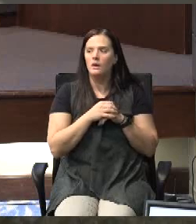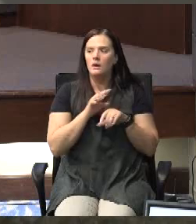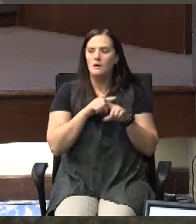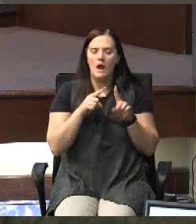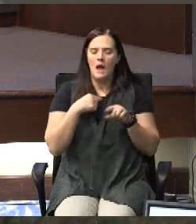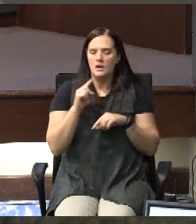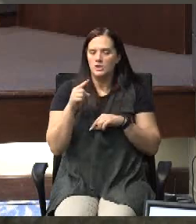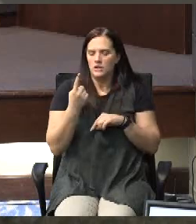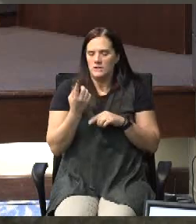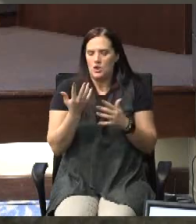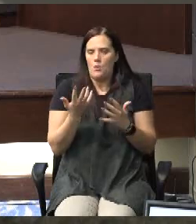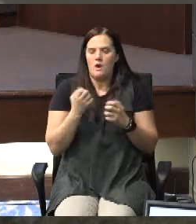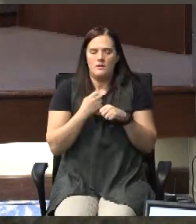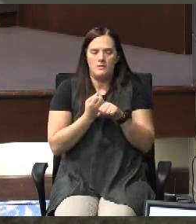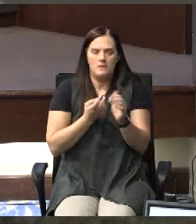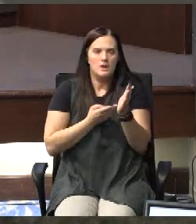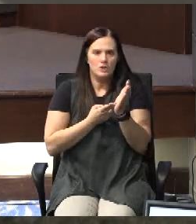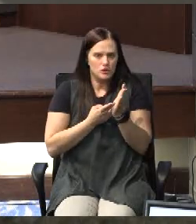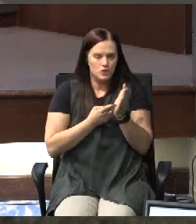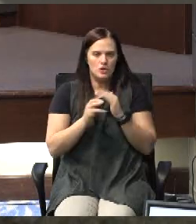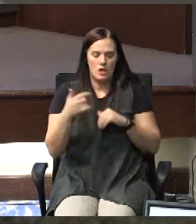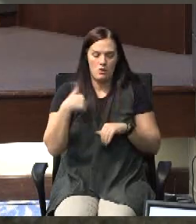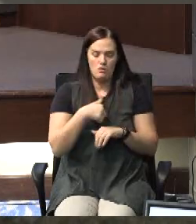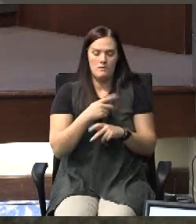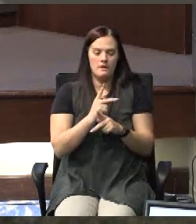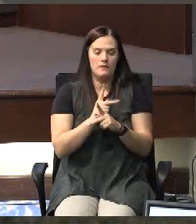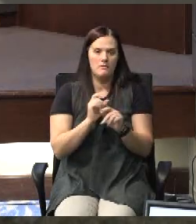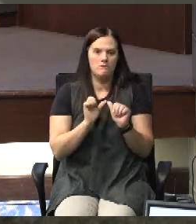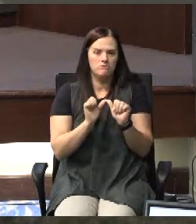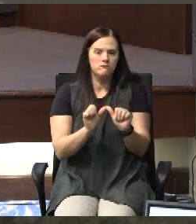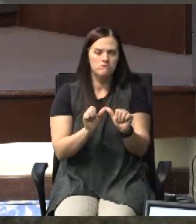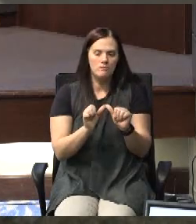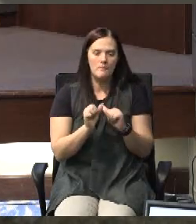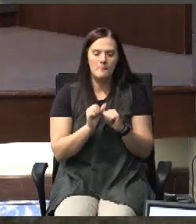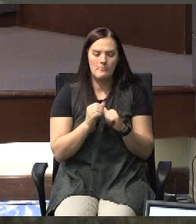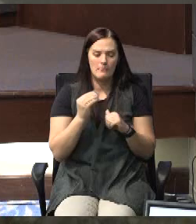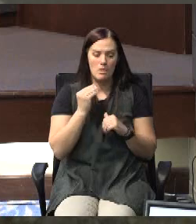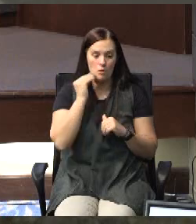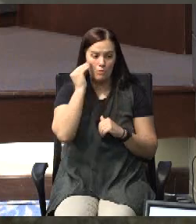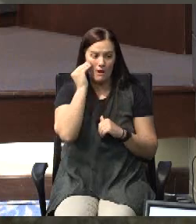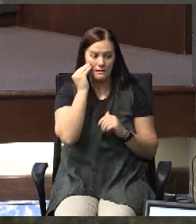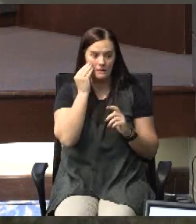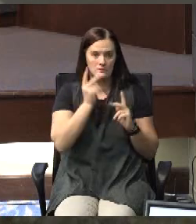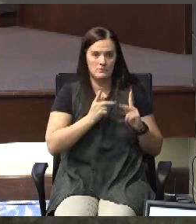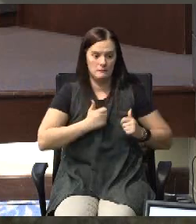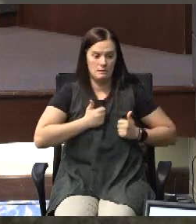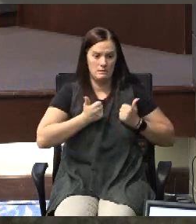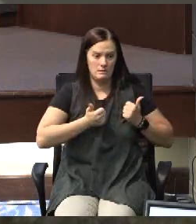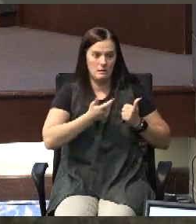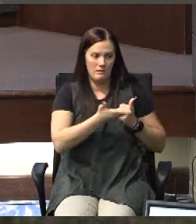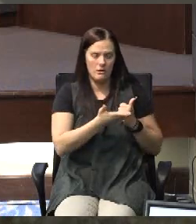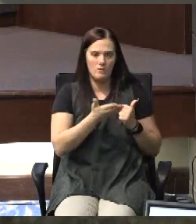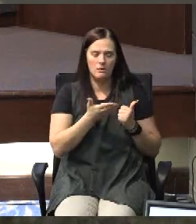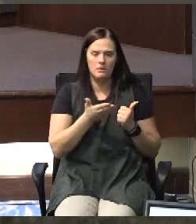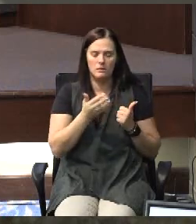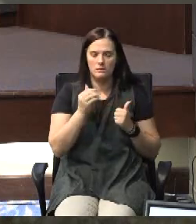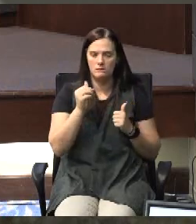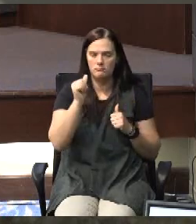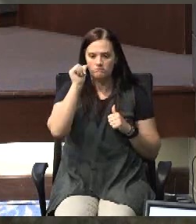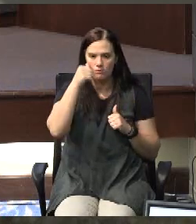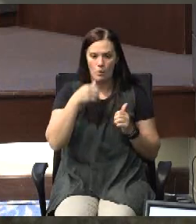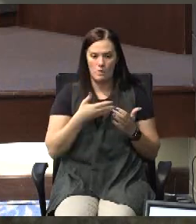But I just want to make sure that we keep the residents in mind when we allow